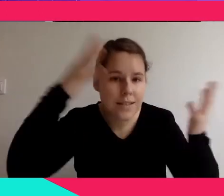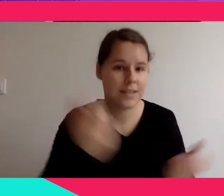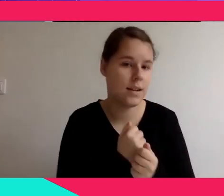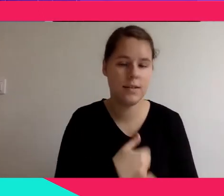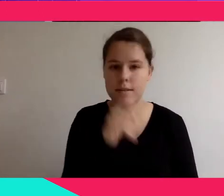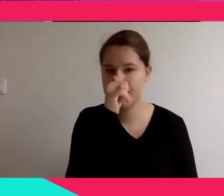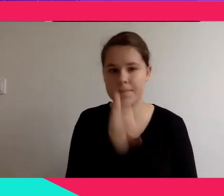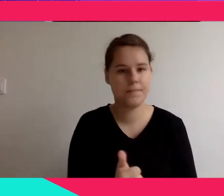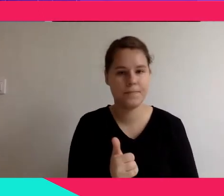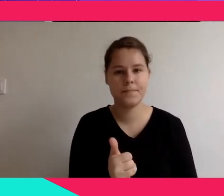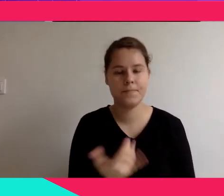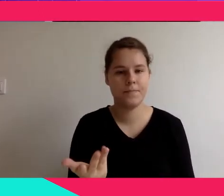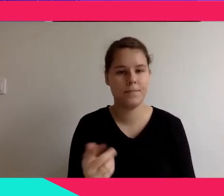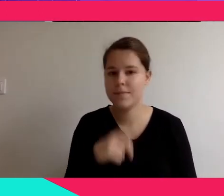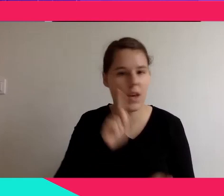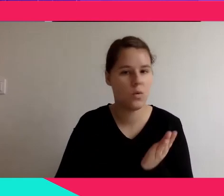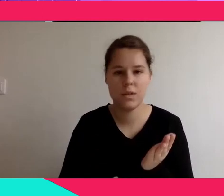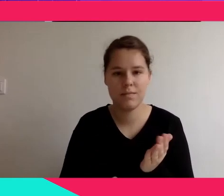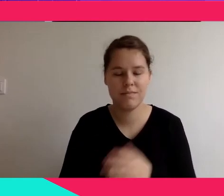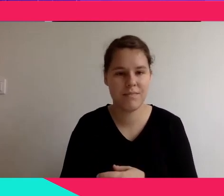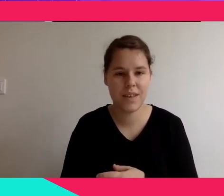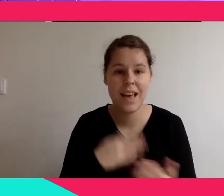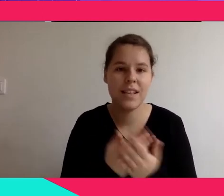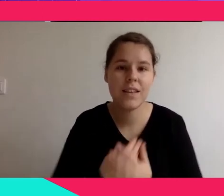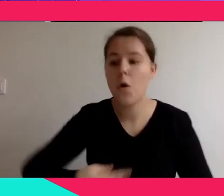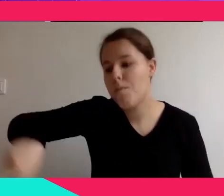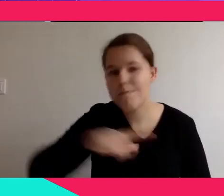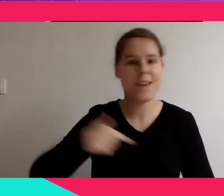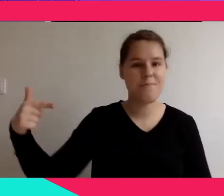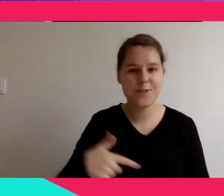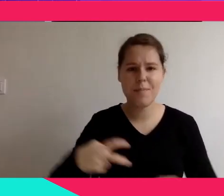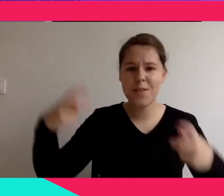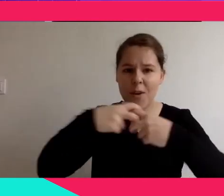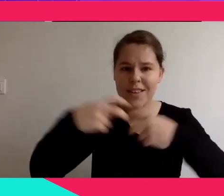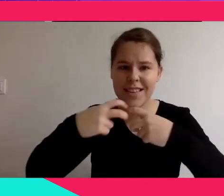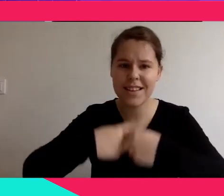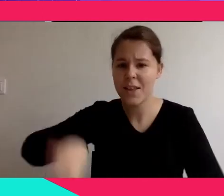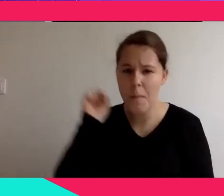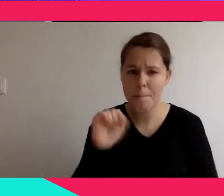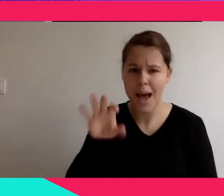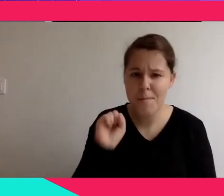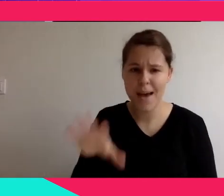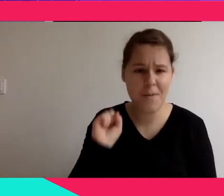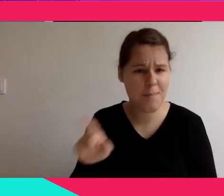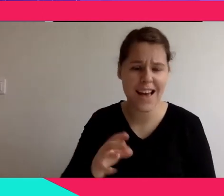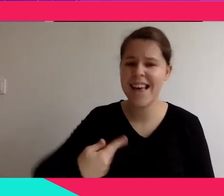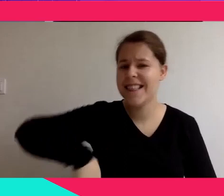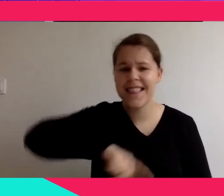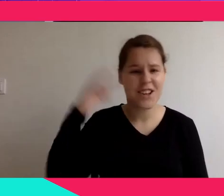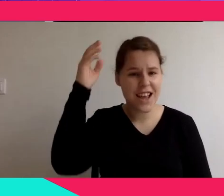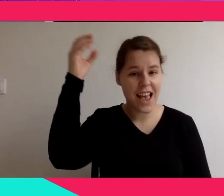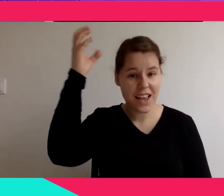internet with our trustworthy, validized information as a